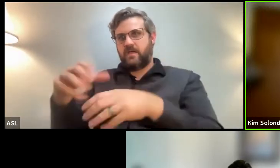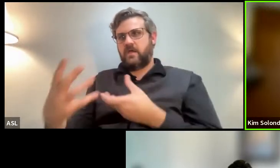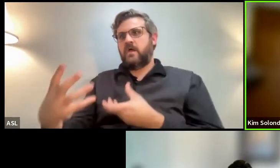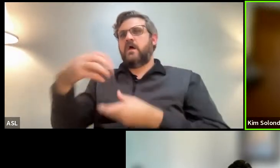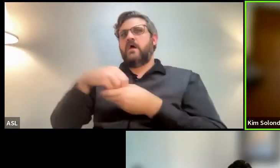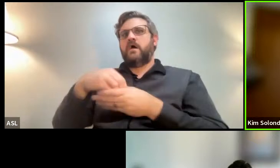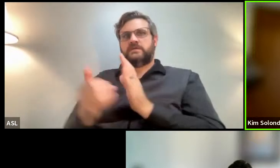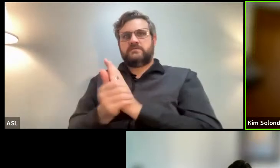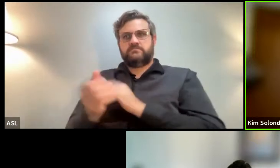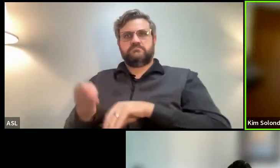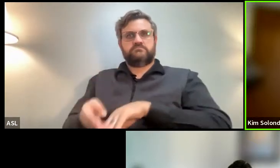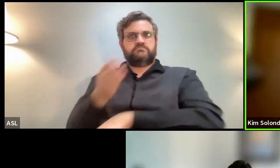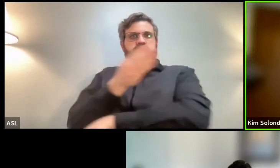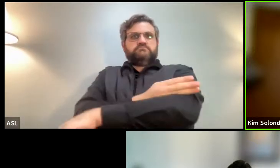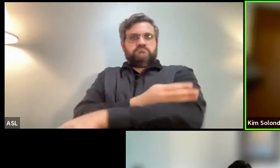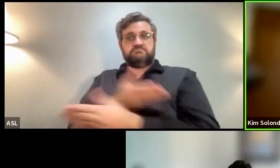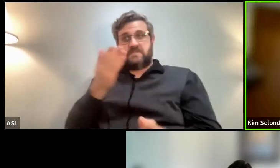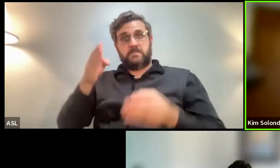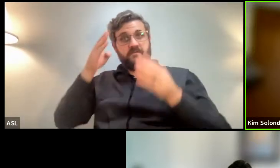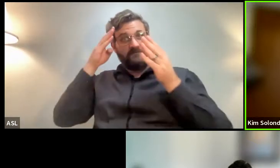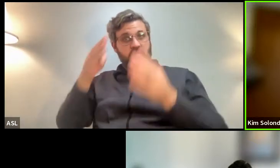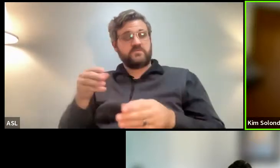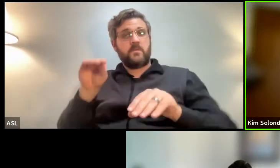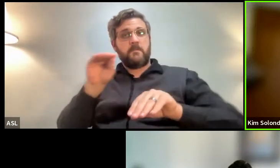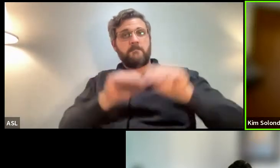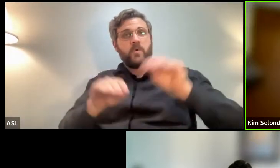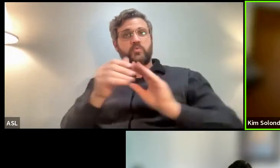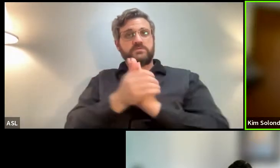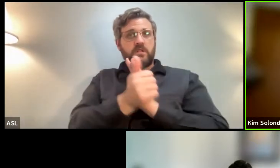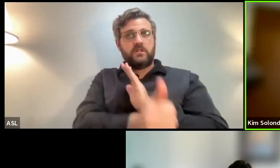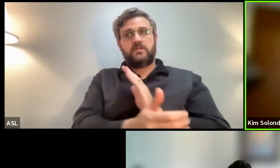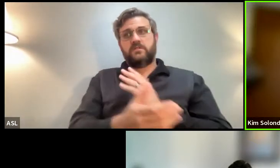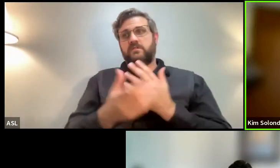that area. And we may focus on motor skills or